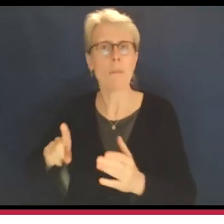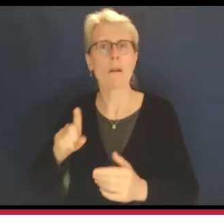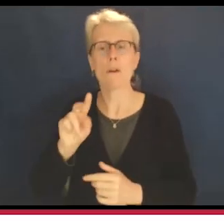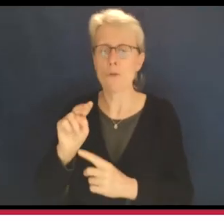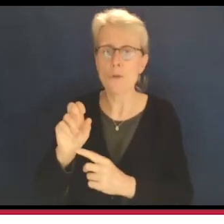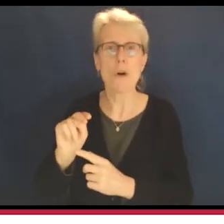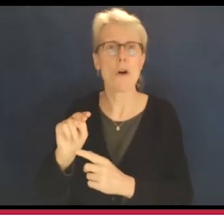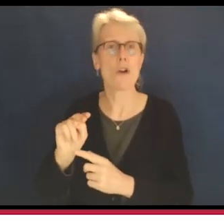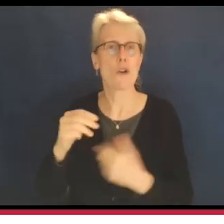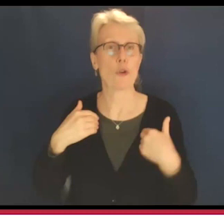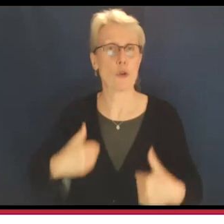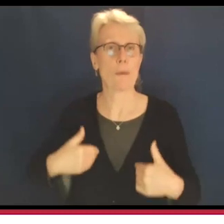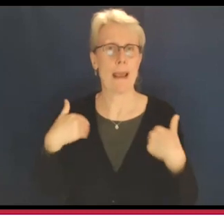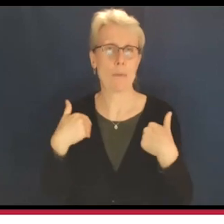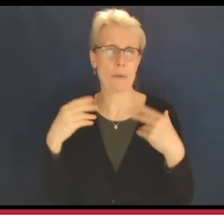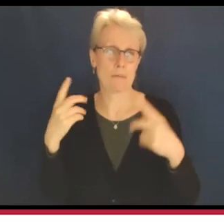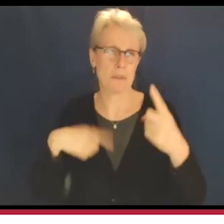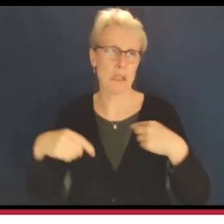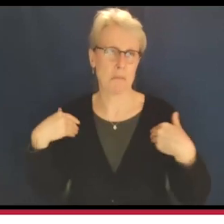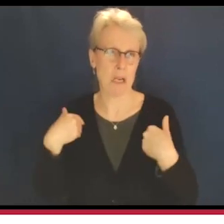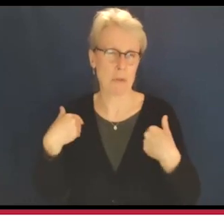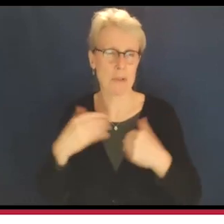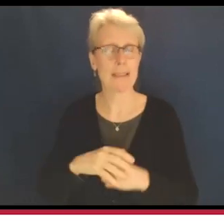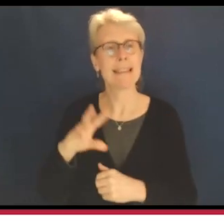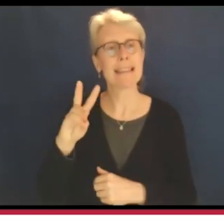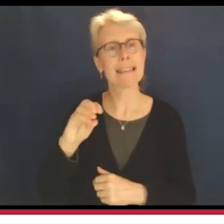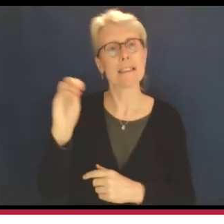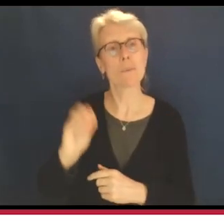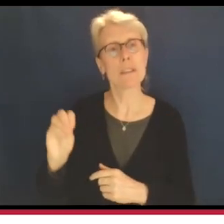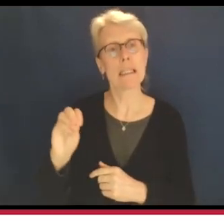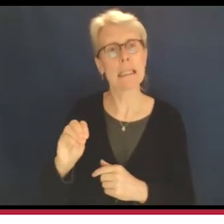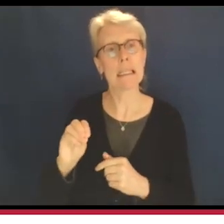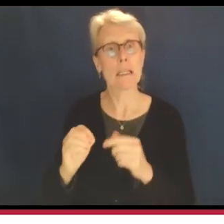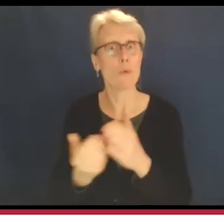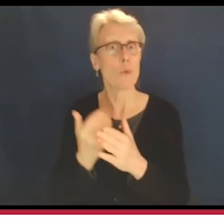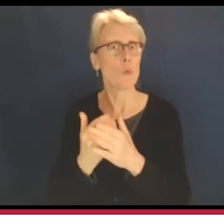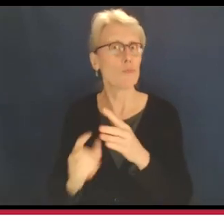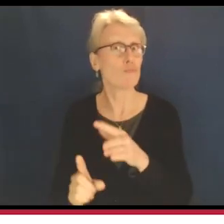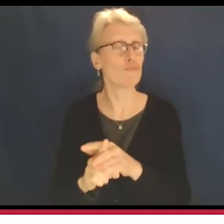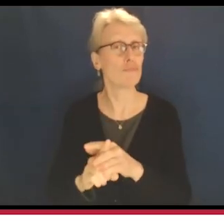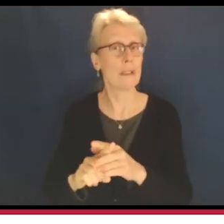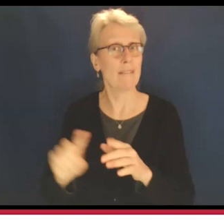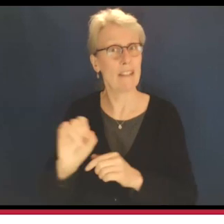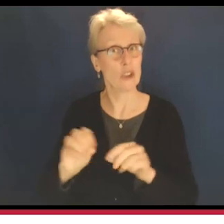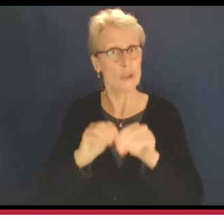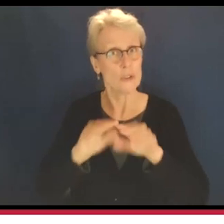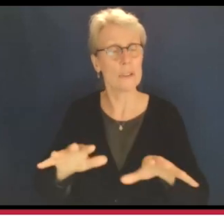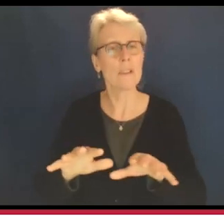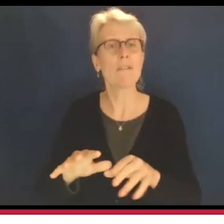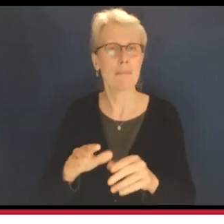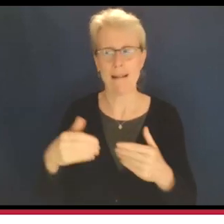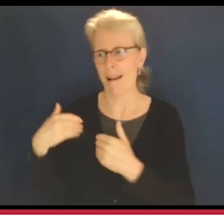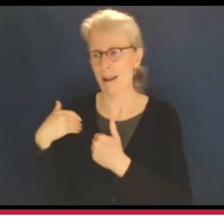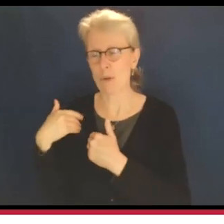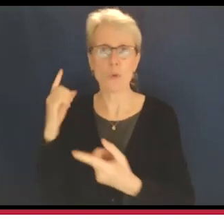The statistics that have been published recently say that 60% of emerging infectious disease outbreaks are caused by zoonotic